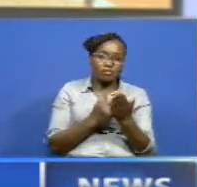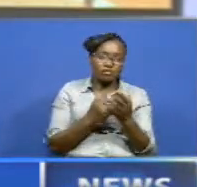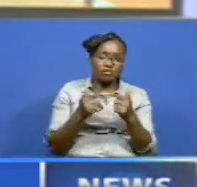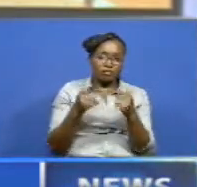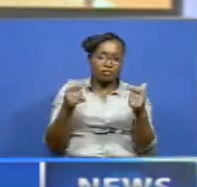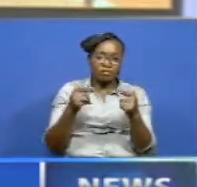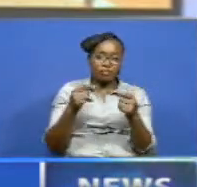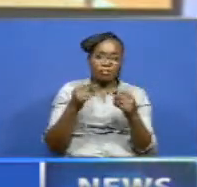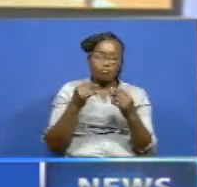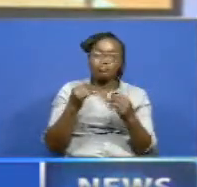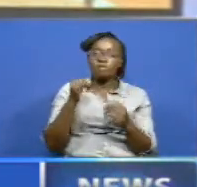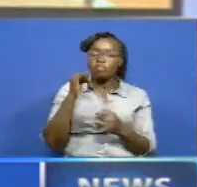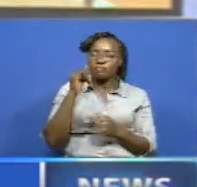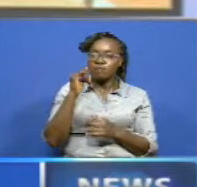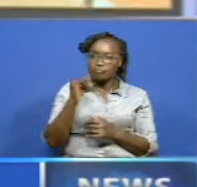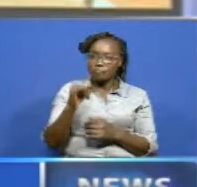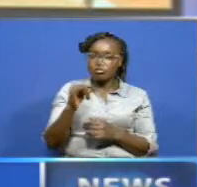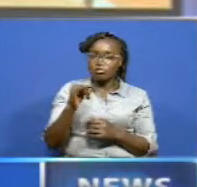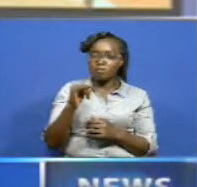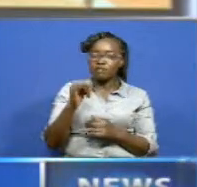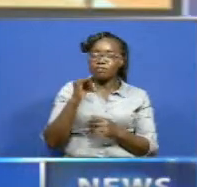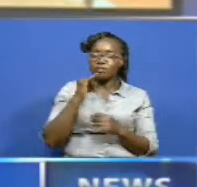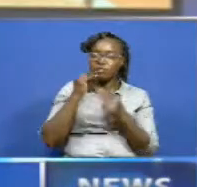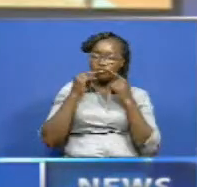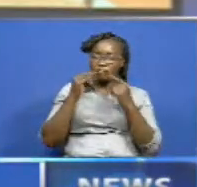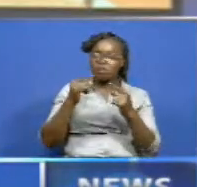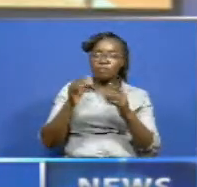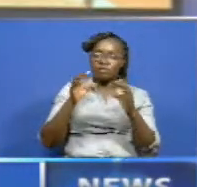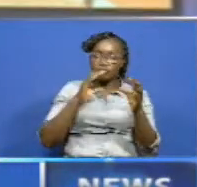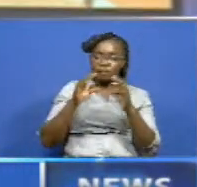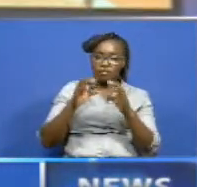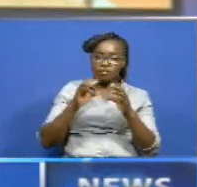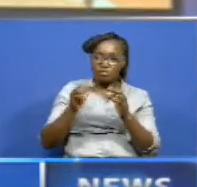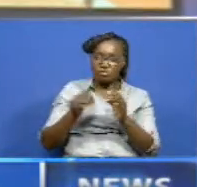and Communications Broadcasting Regulations of